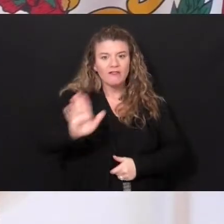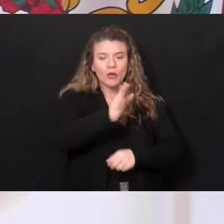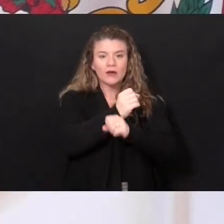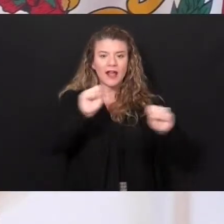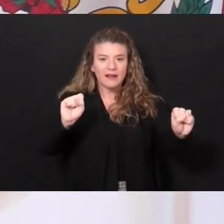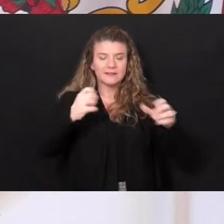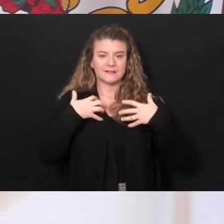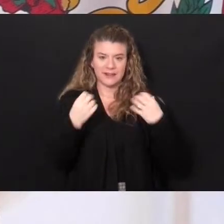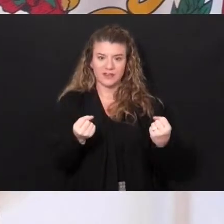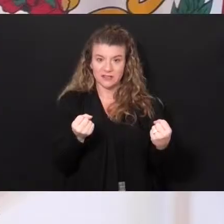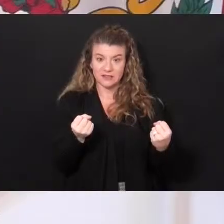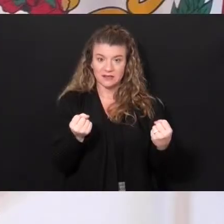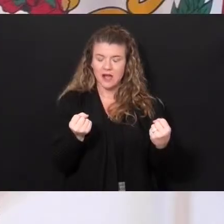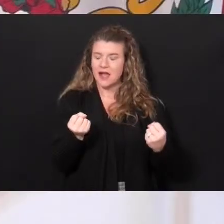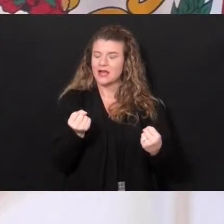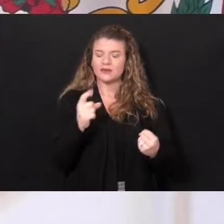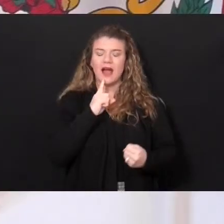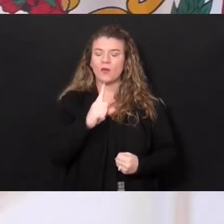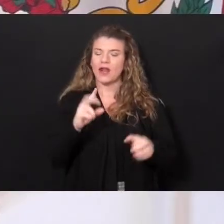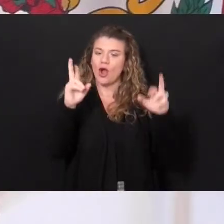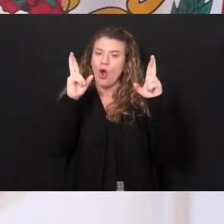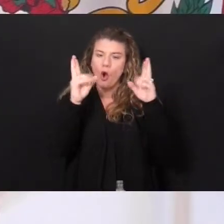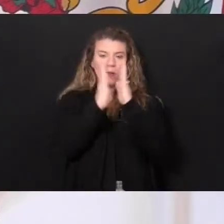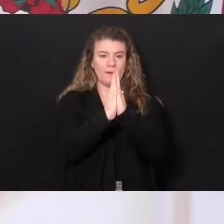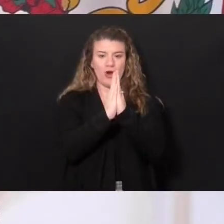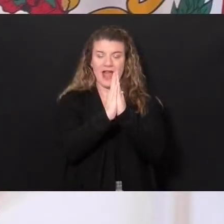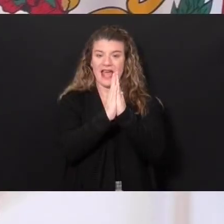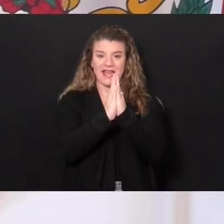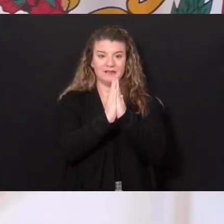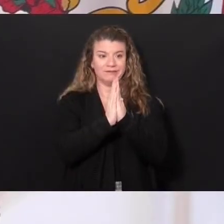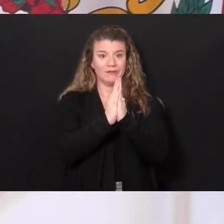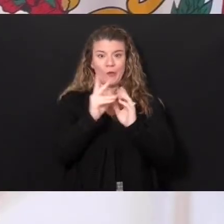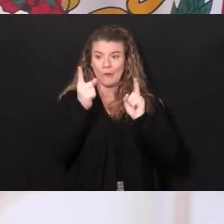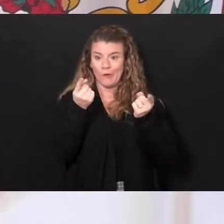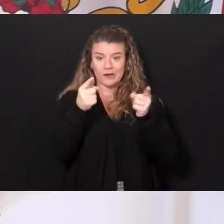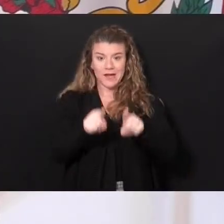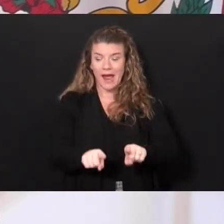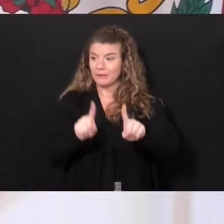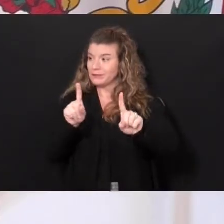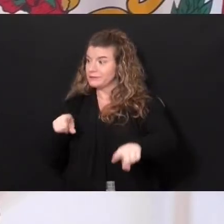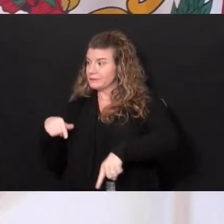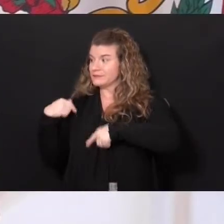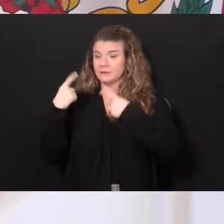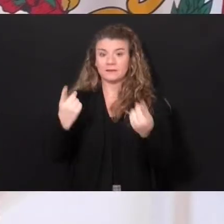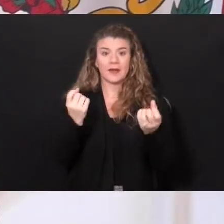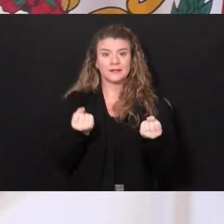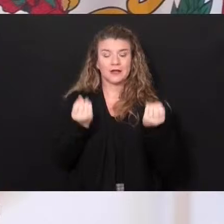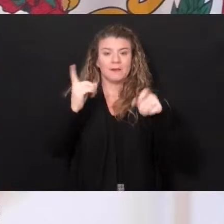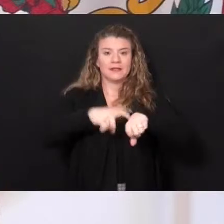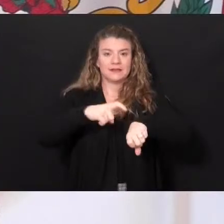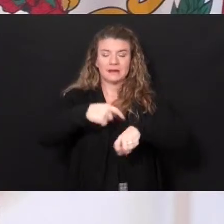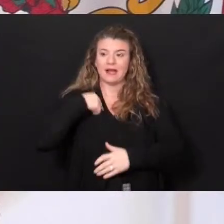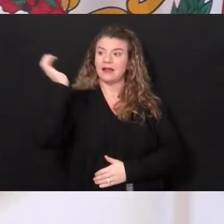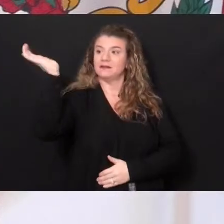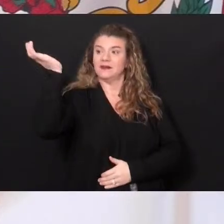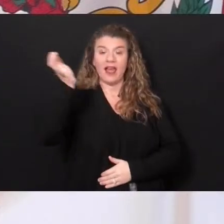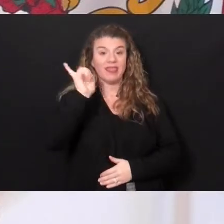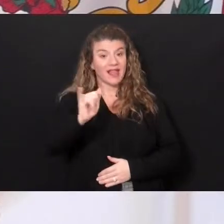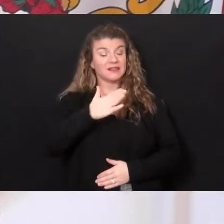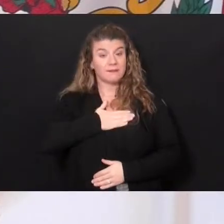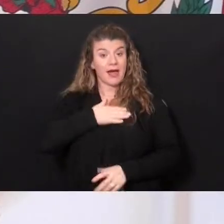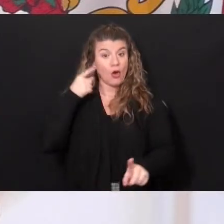I hope and pray that you know by now, by being with me so many times, that I've done exactly